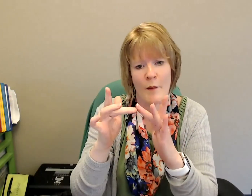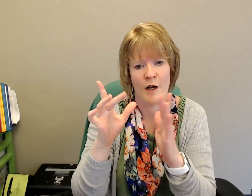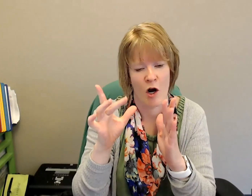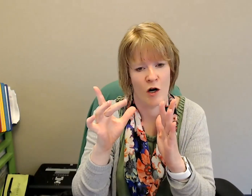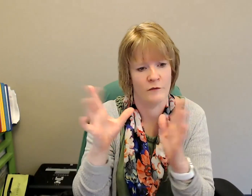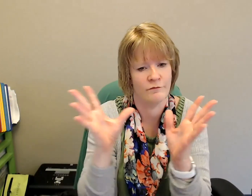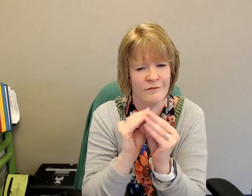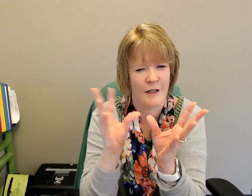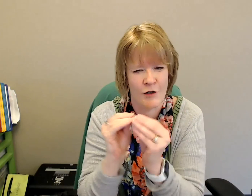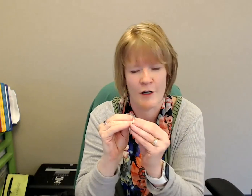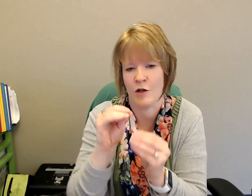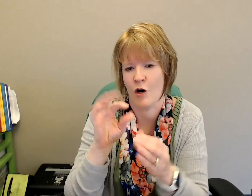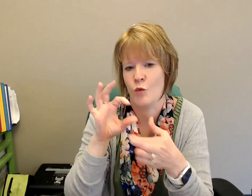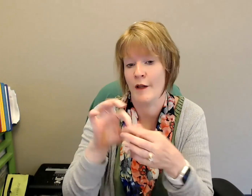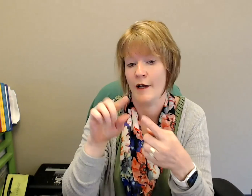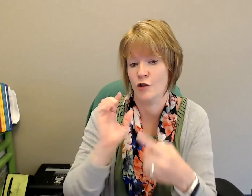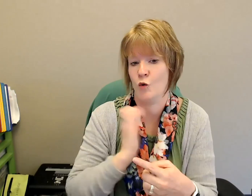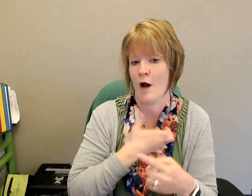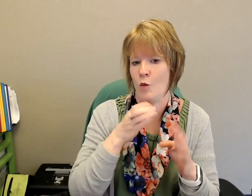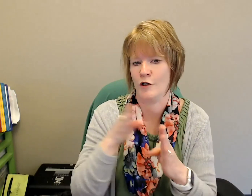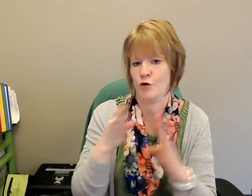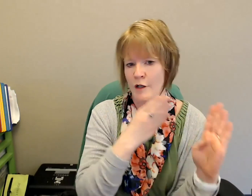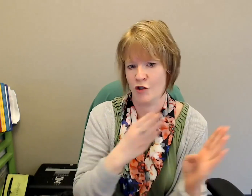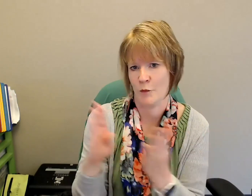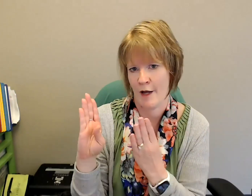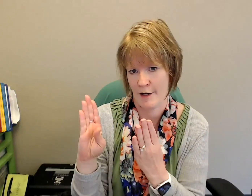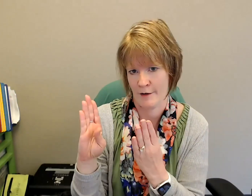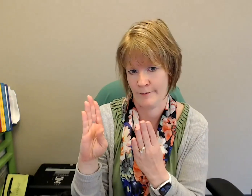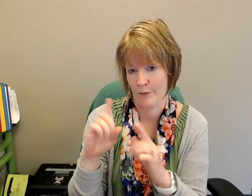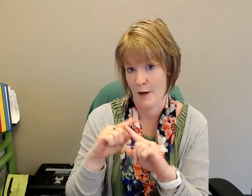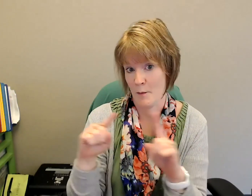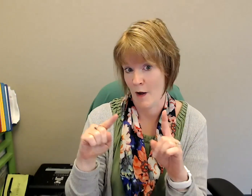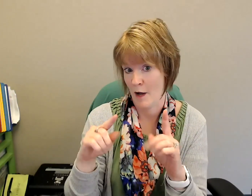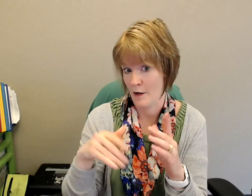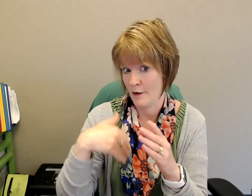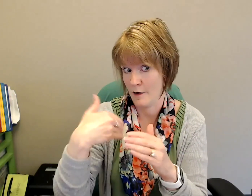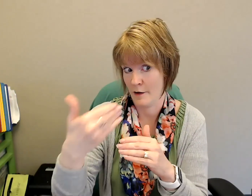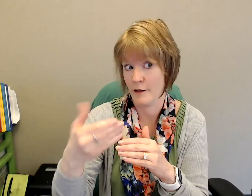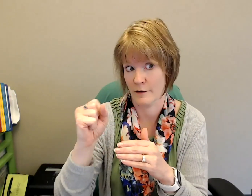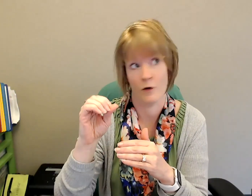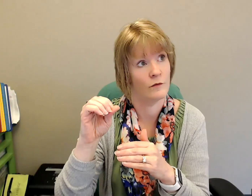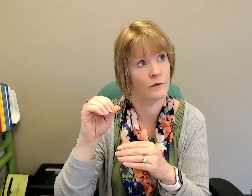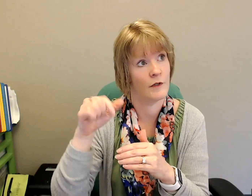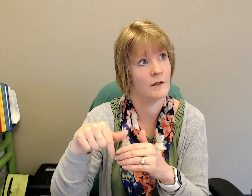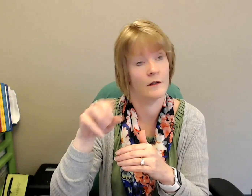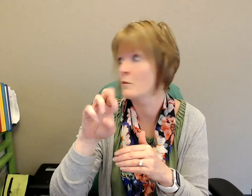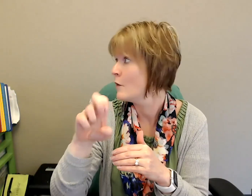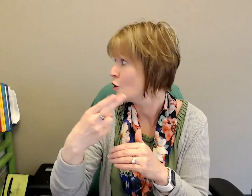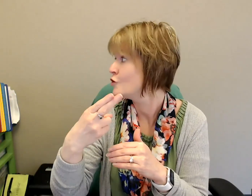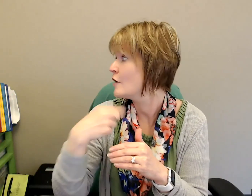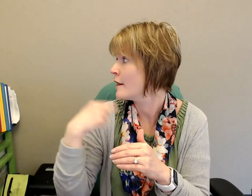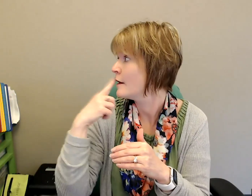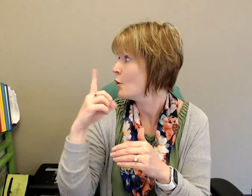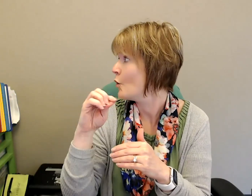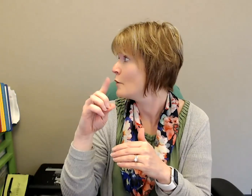May. The other webinars are related to the strategic planning. I